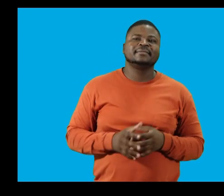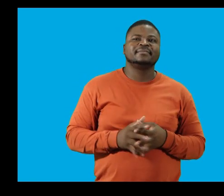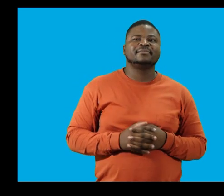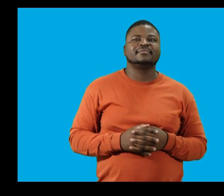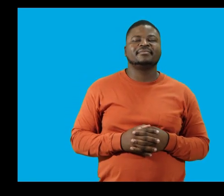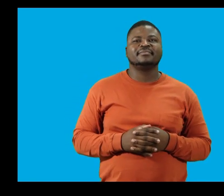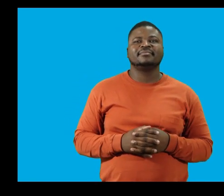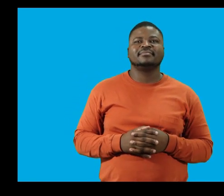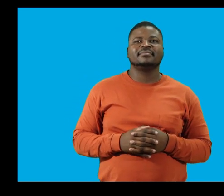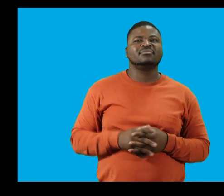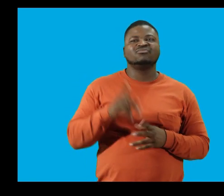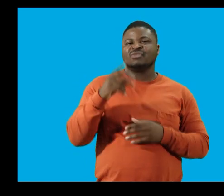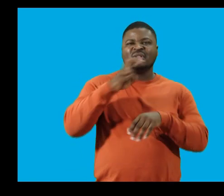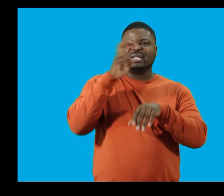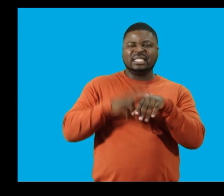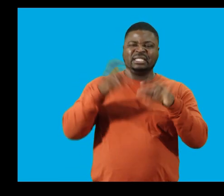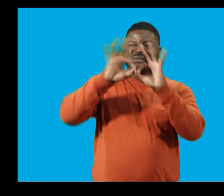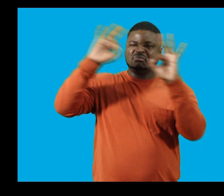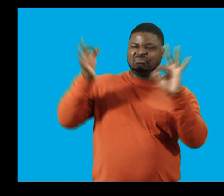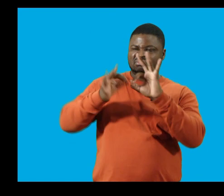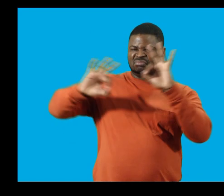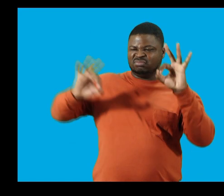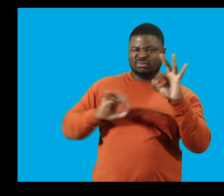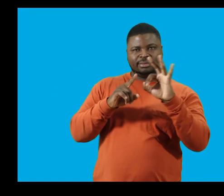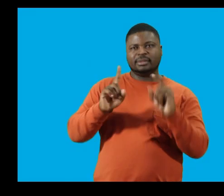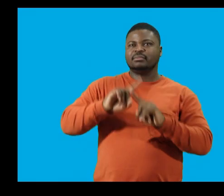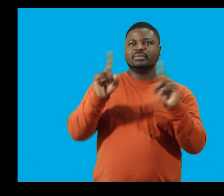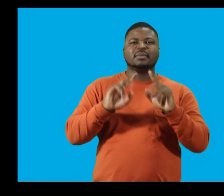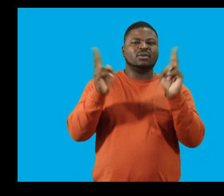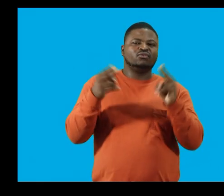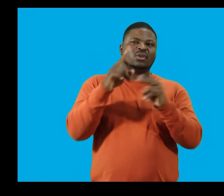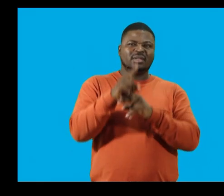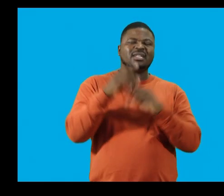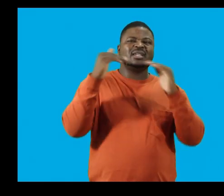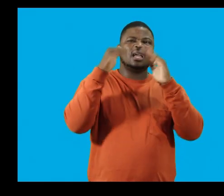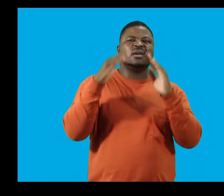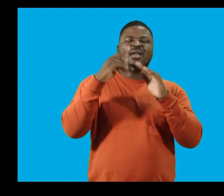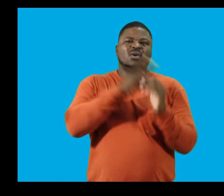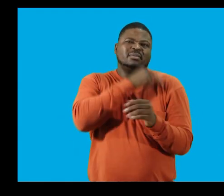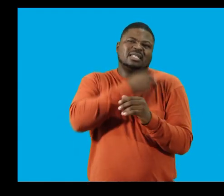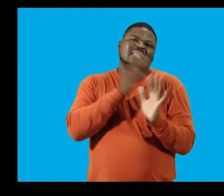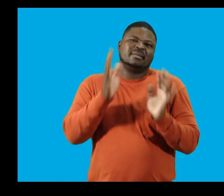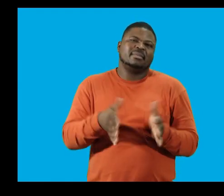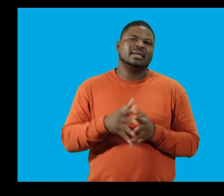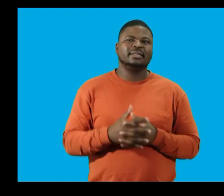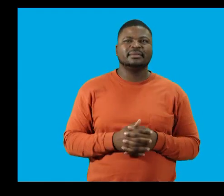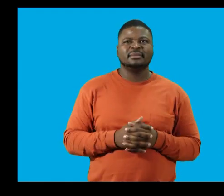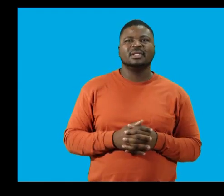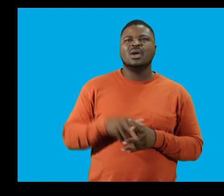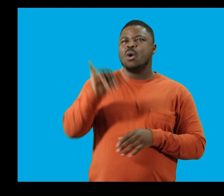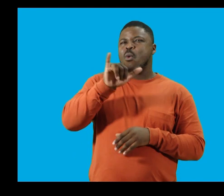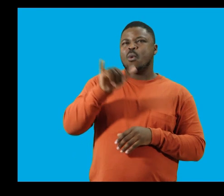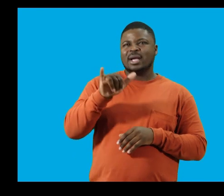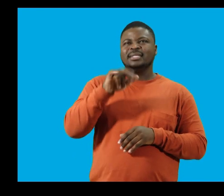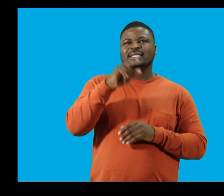hospital. You don't need to write a whole paragraph, just the word is sufficient. Which